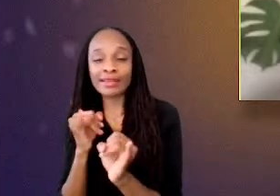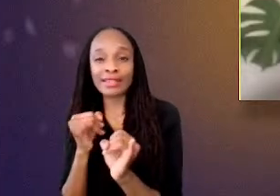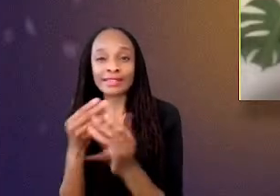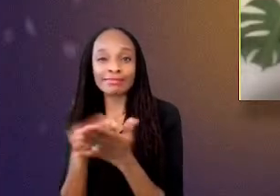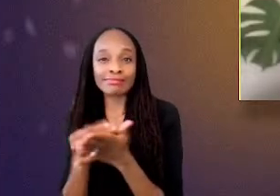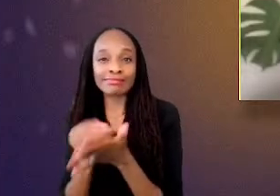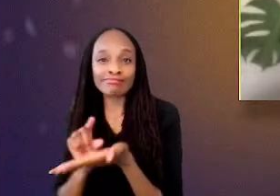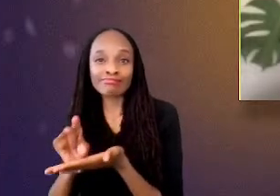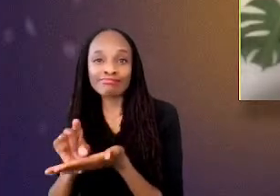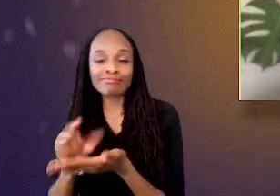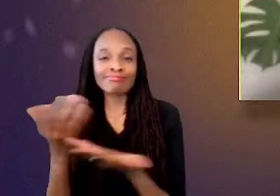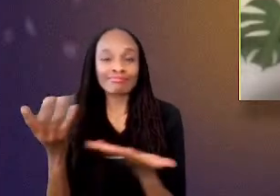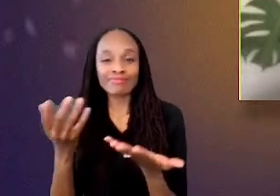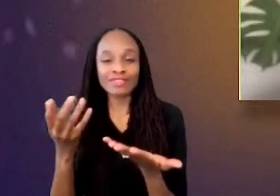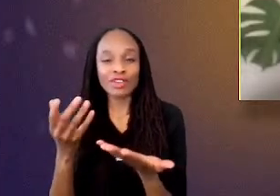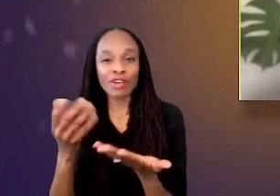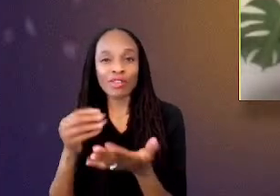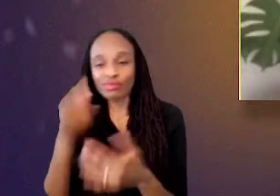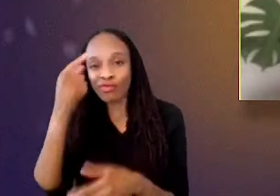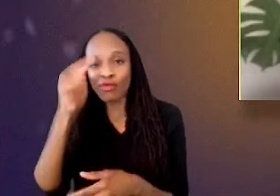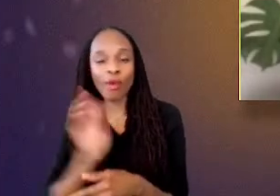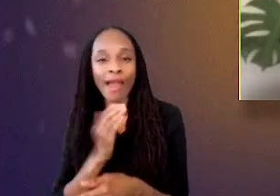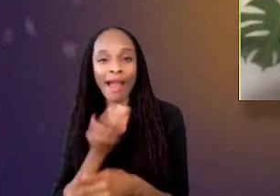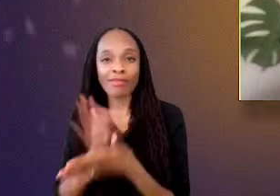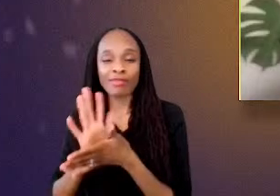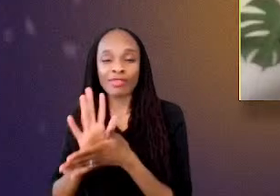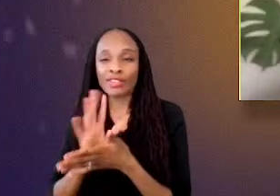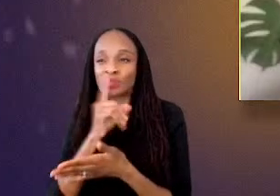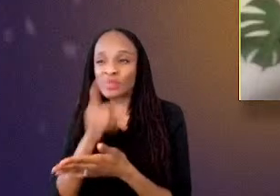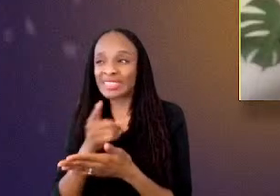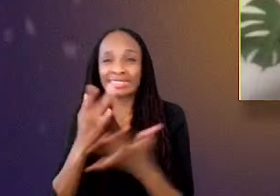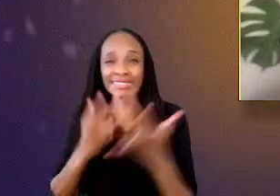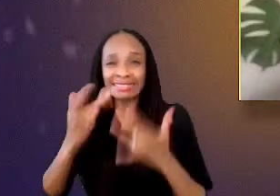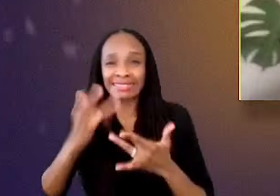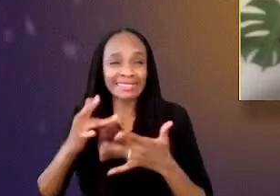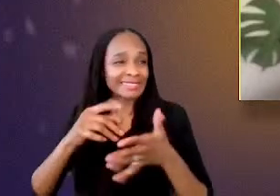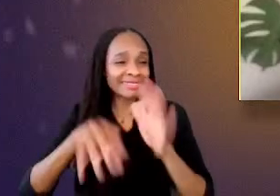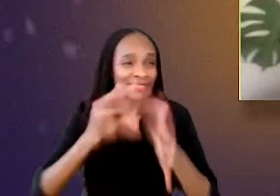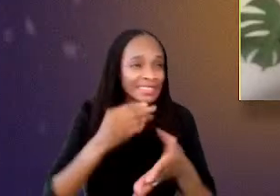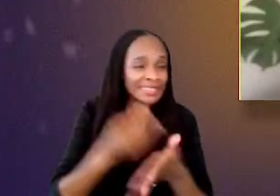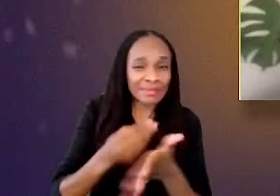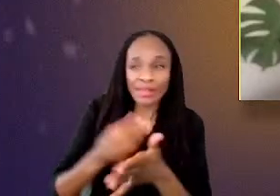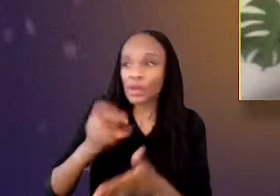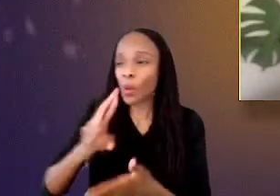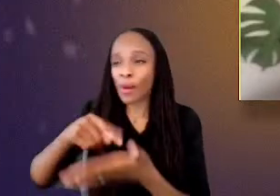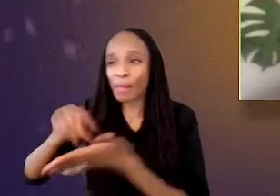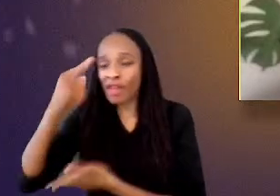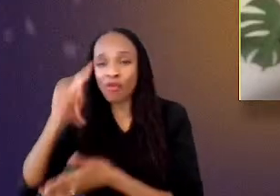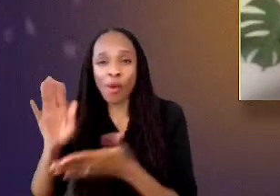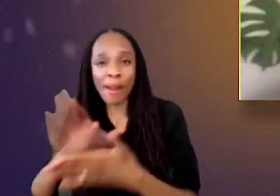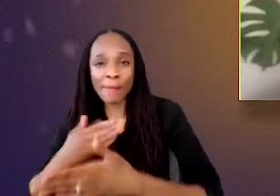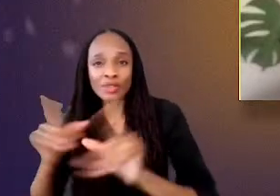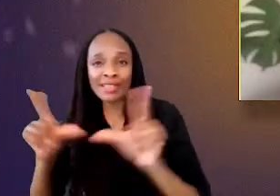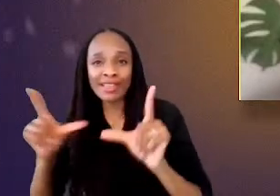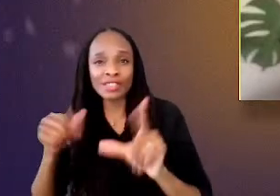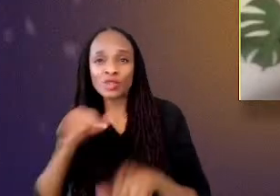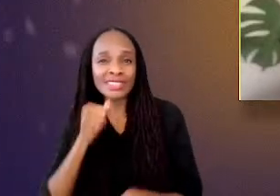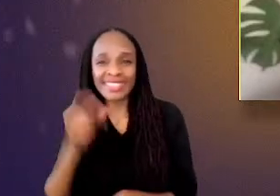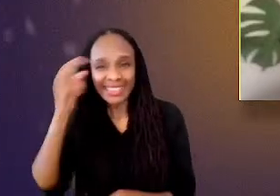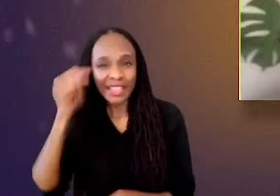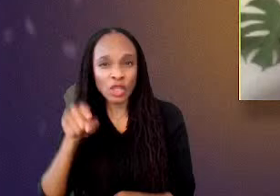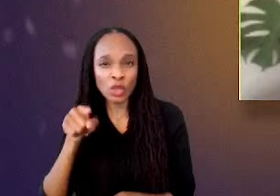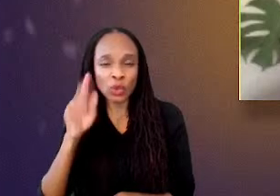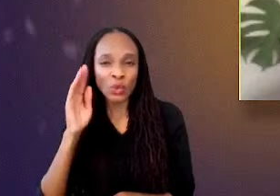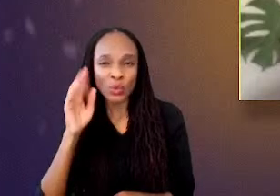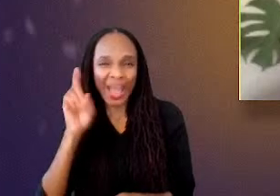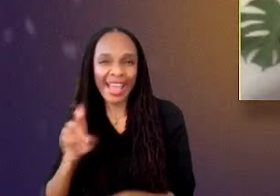last pennies to get to bond E&O, right? Or to pay for a music license that you didn't think you're going to have to pay for, or to